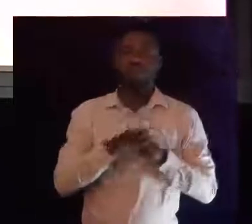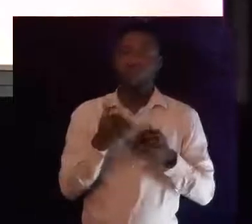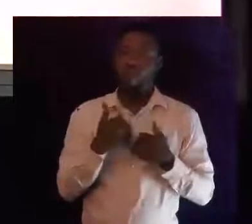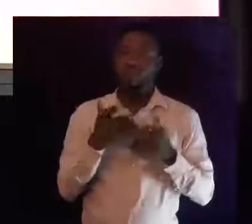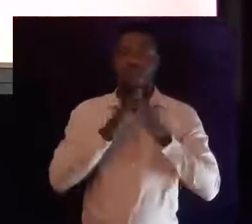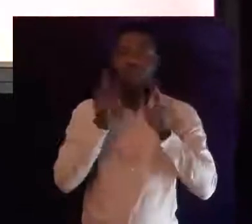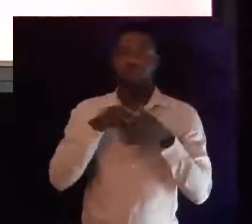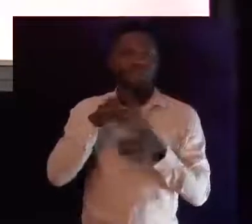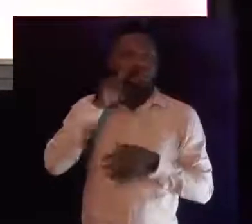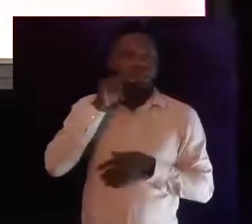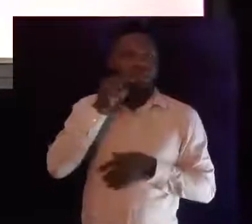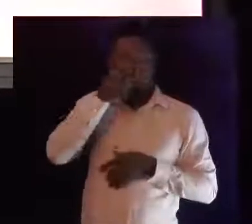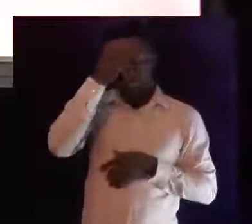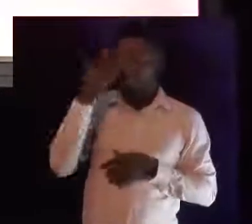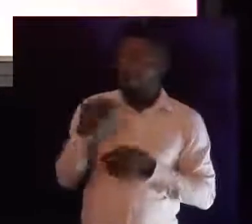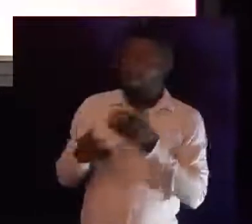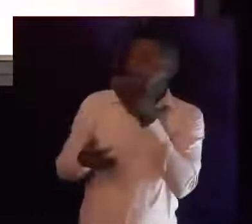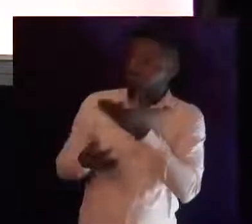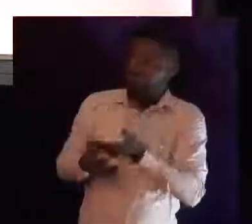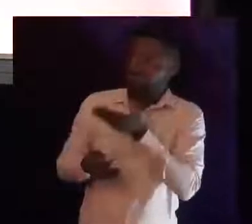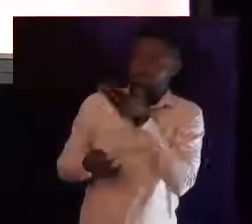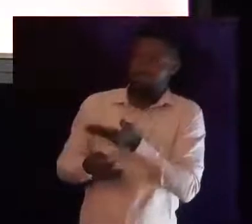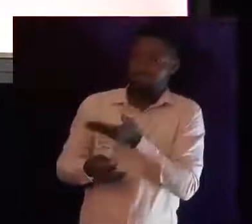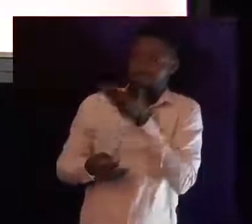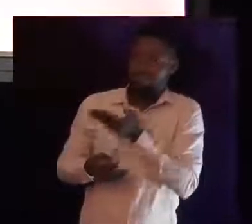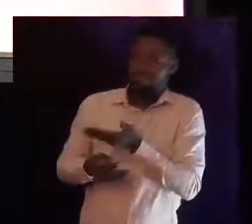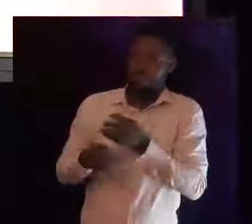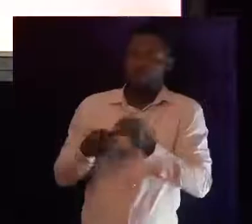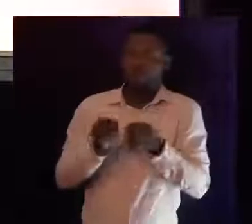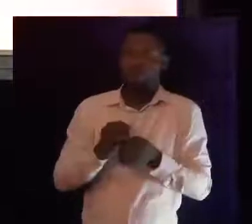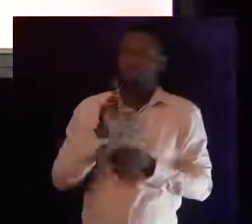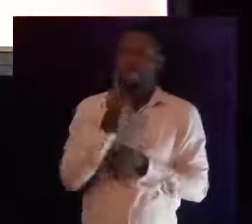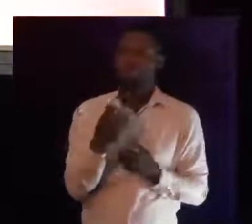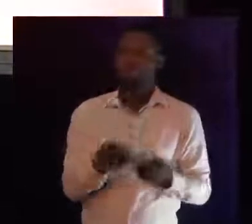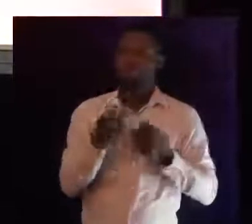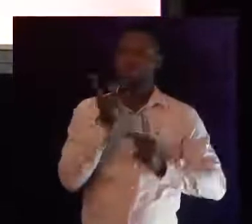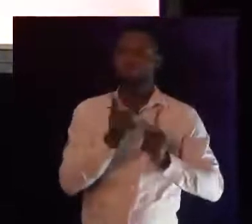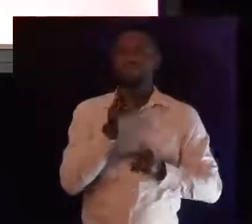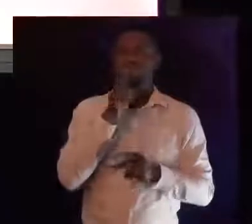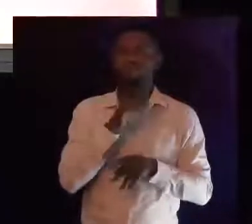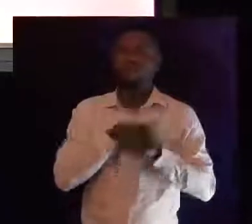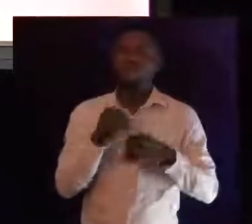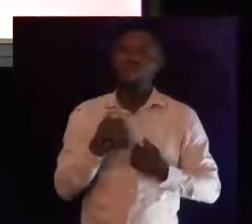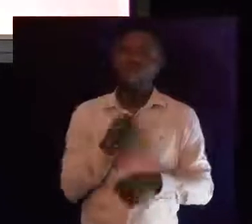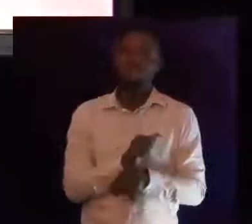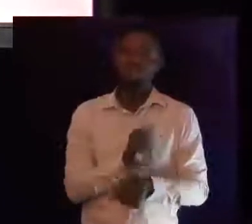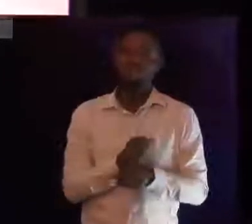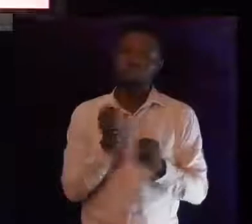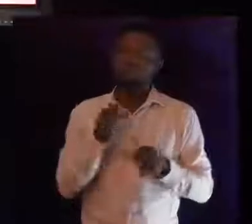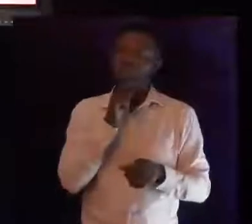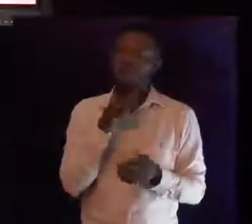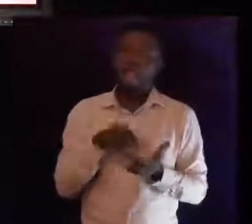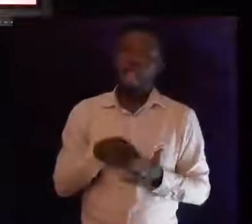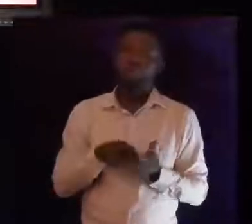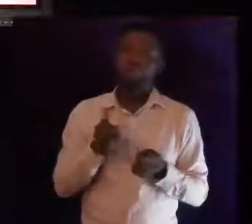do not own houses in Nigeria because of the following reason we have shortlisted here. One, many people are jobless and as such